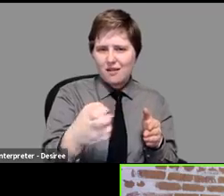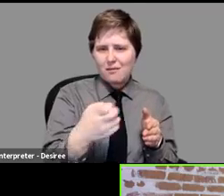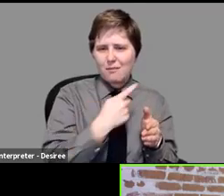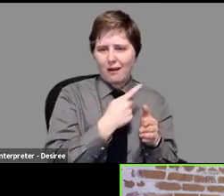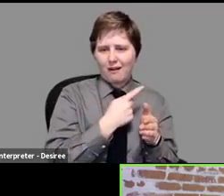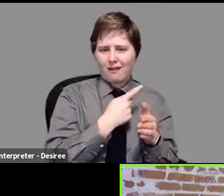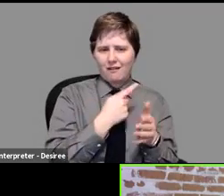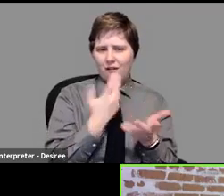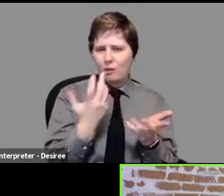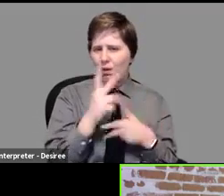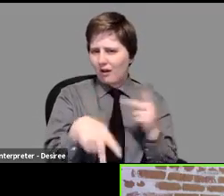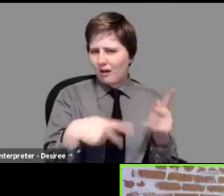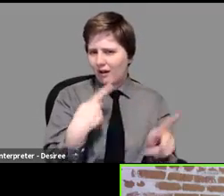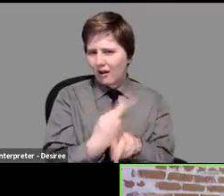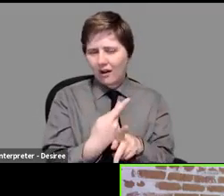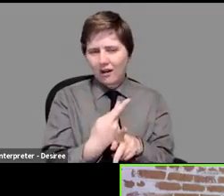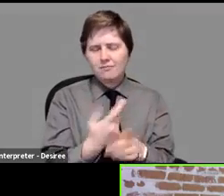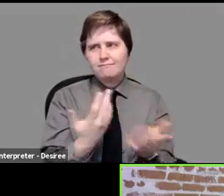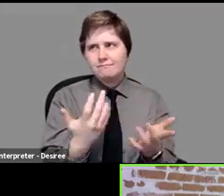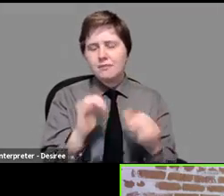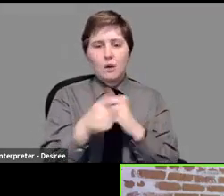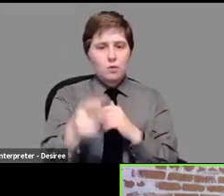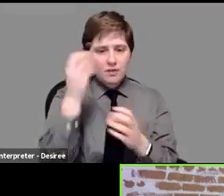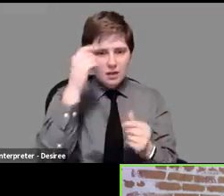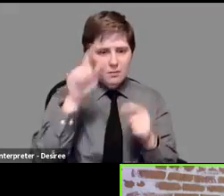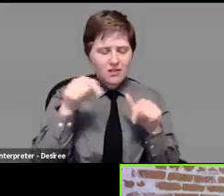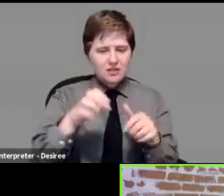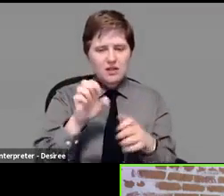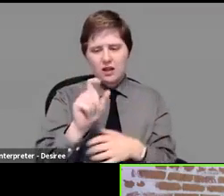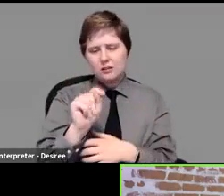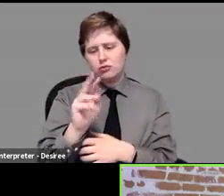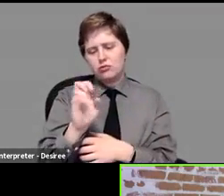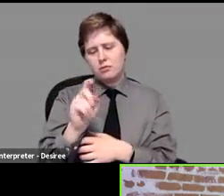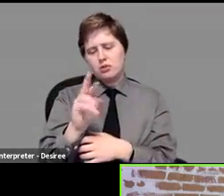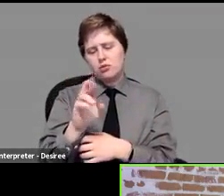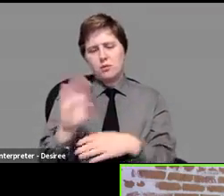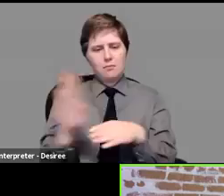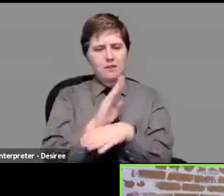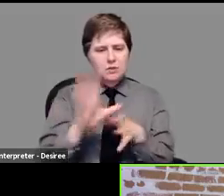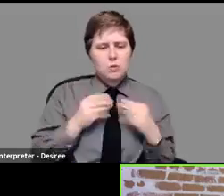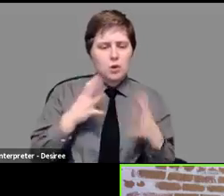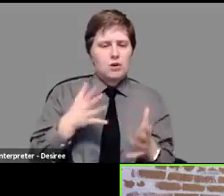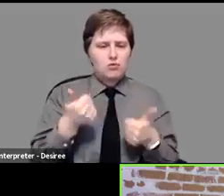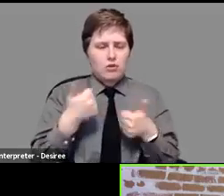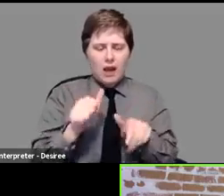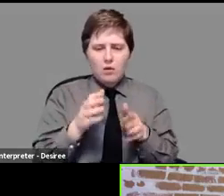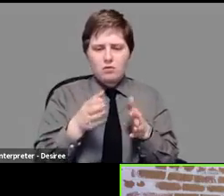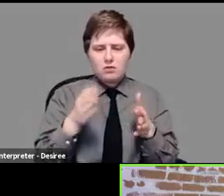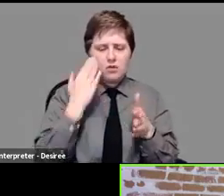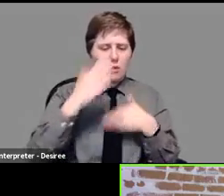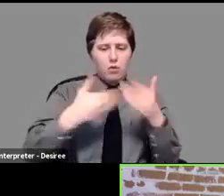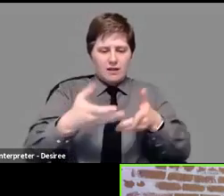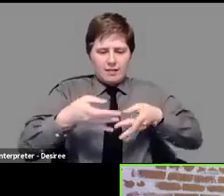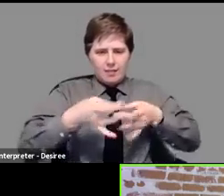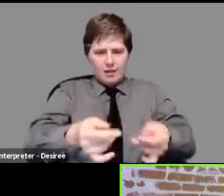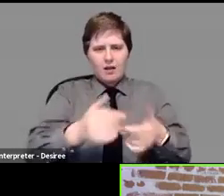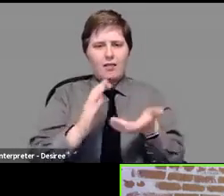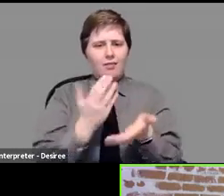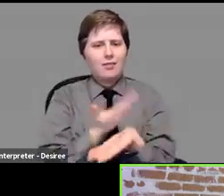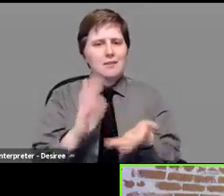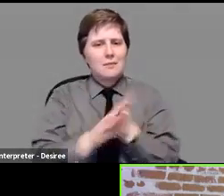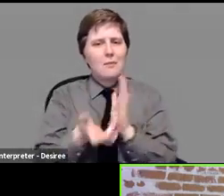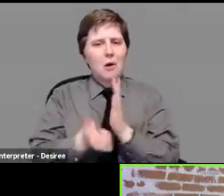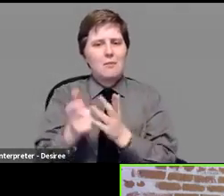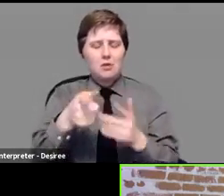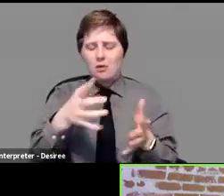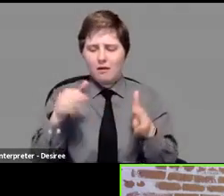How are you thinking about this as an entrepreneur on streamlining processes, automating things that you probably were spending